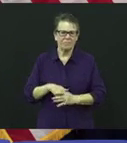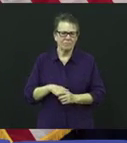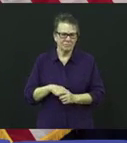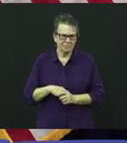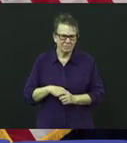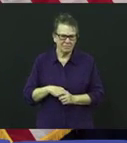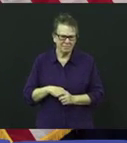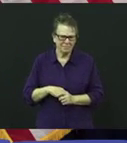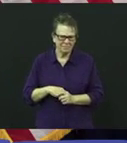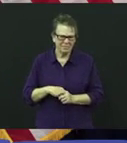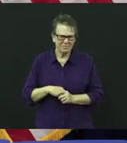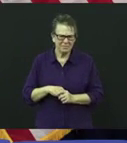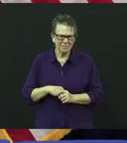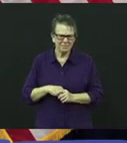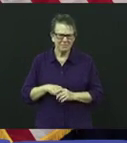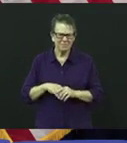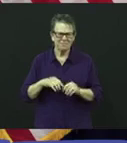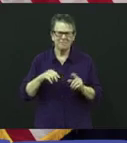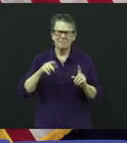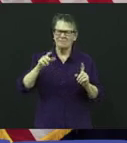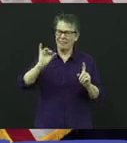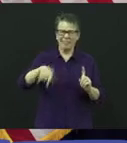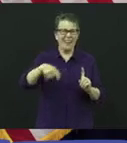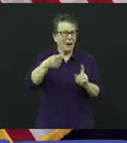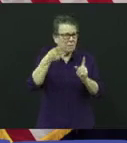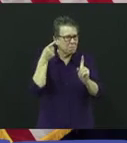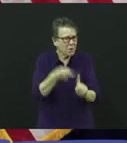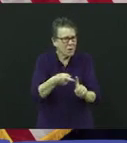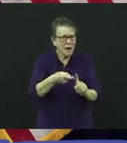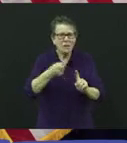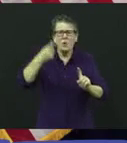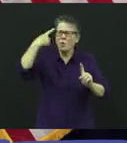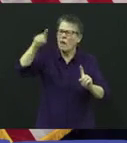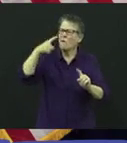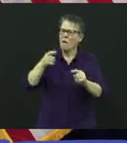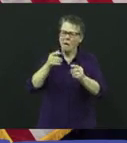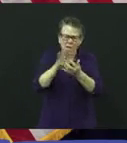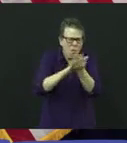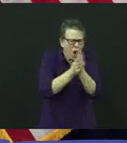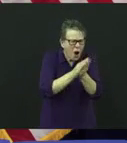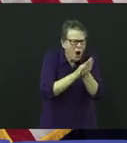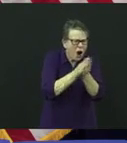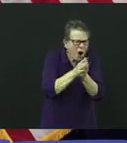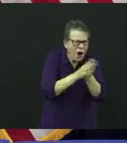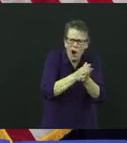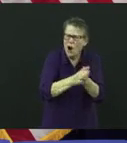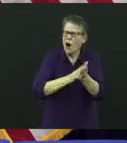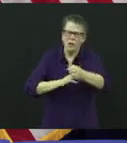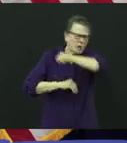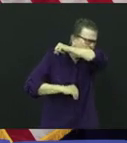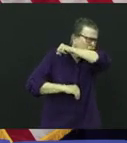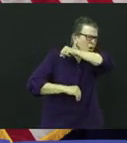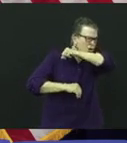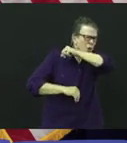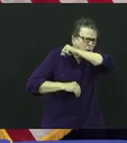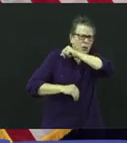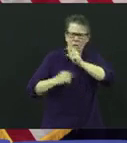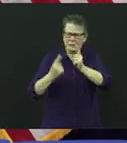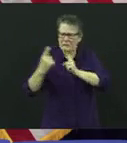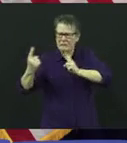you 44 of those reasons. Again, as we have been saying for the past many days, we have